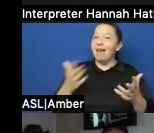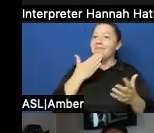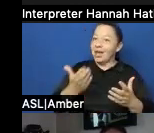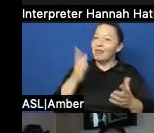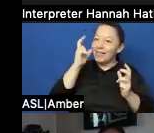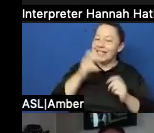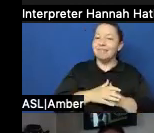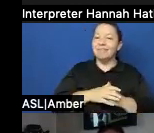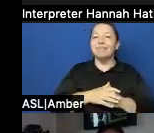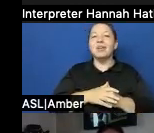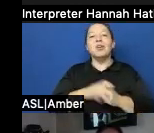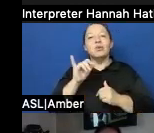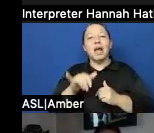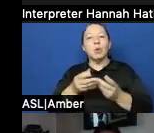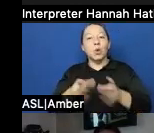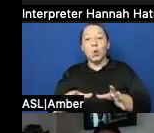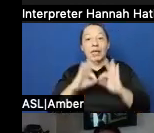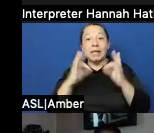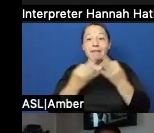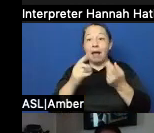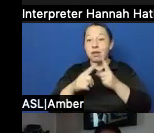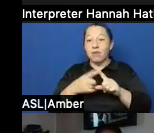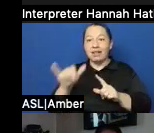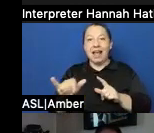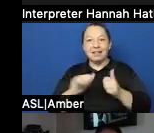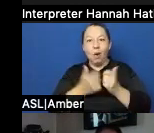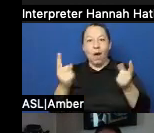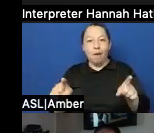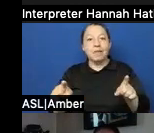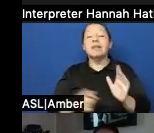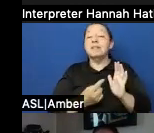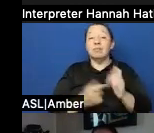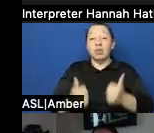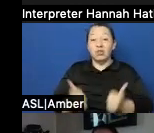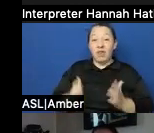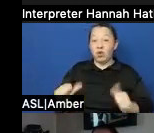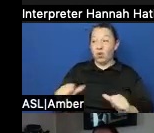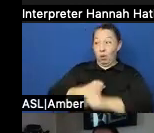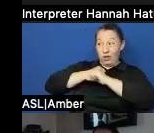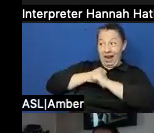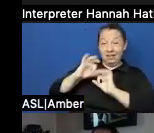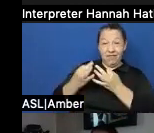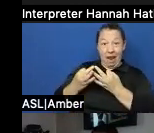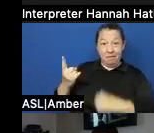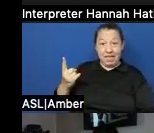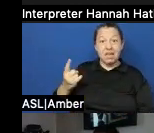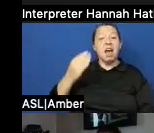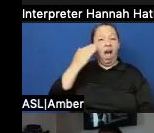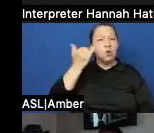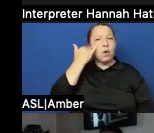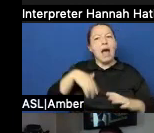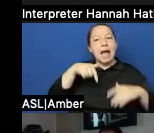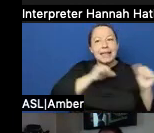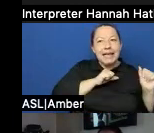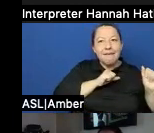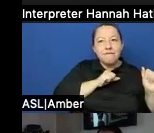losing family and friends come in. Sometimes it's because the survivor is trying to protect their family, knowing if they leave, it's a tiny